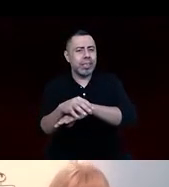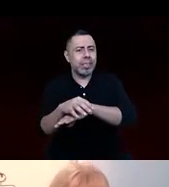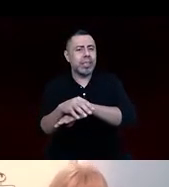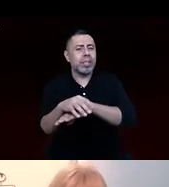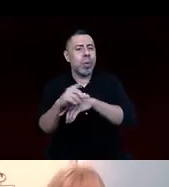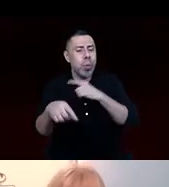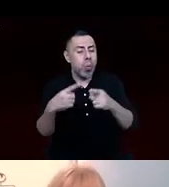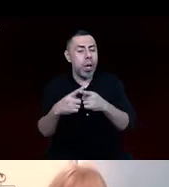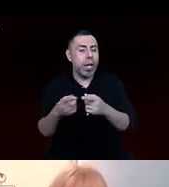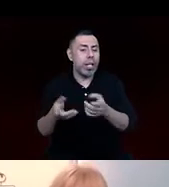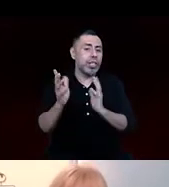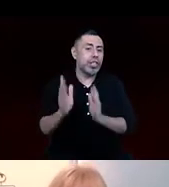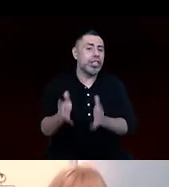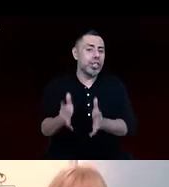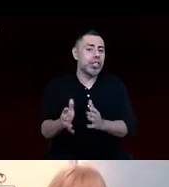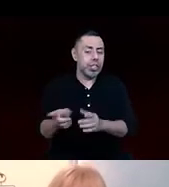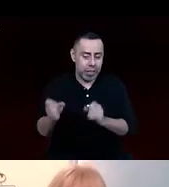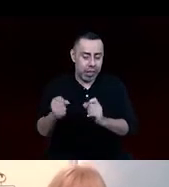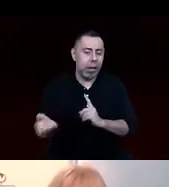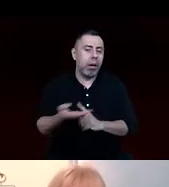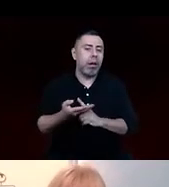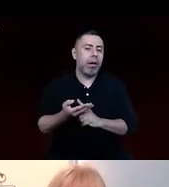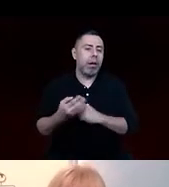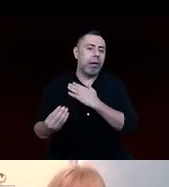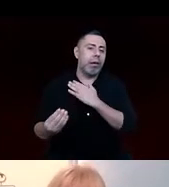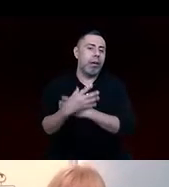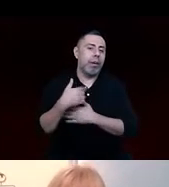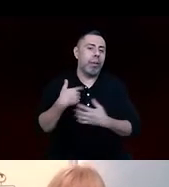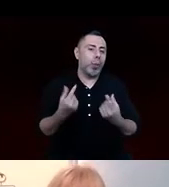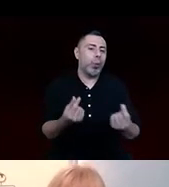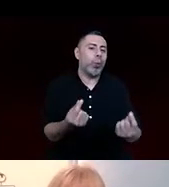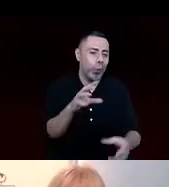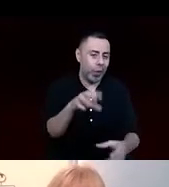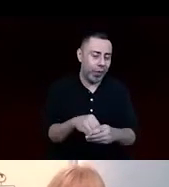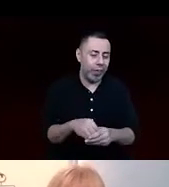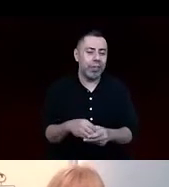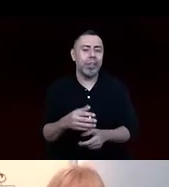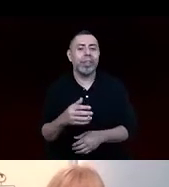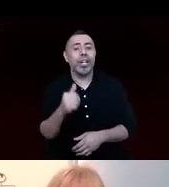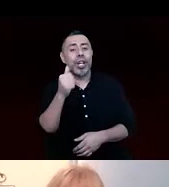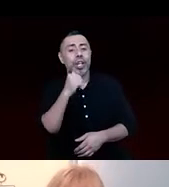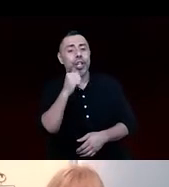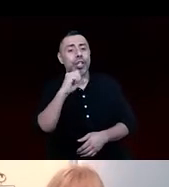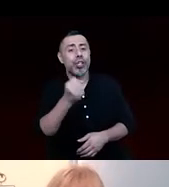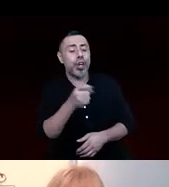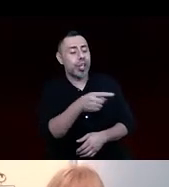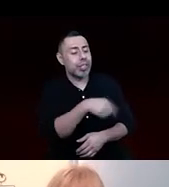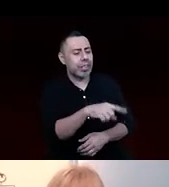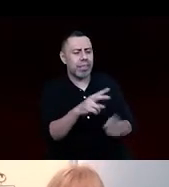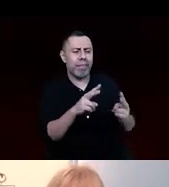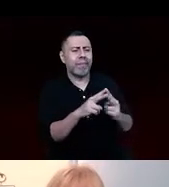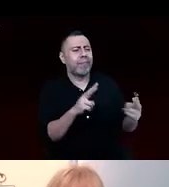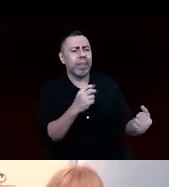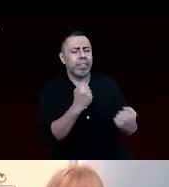me about doing something. The girls are very supportive because